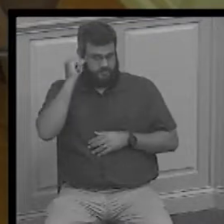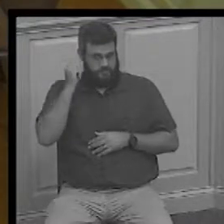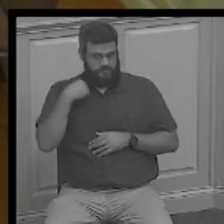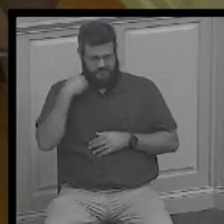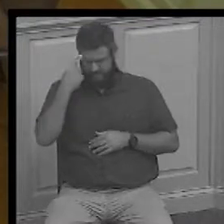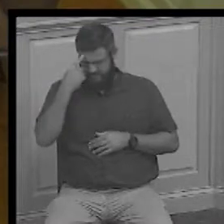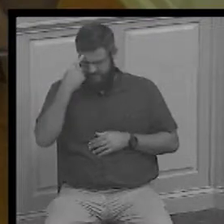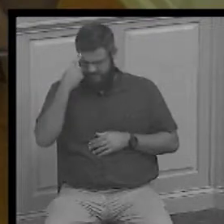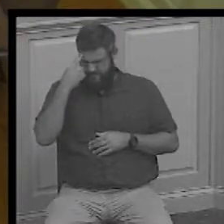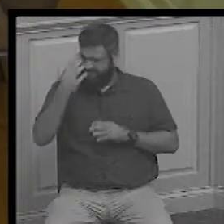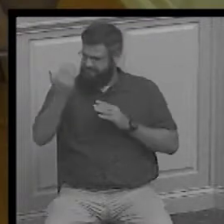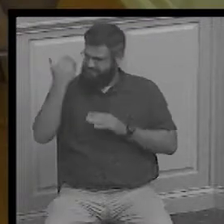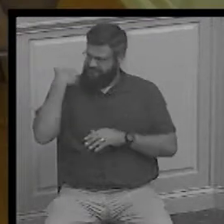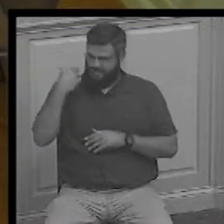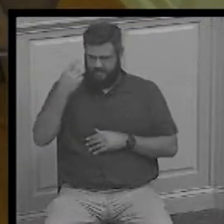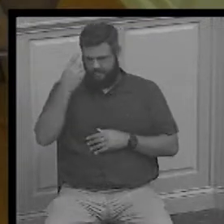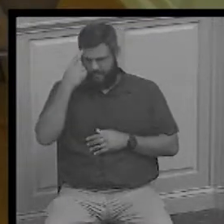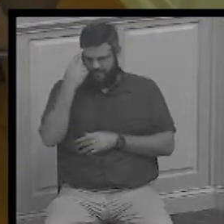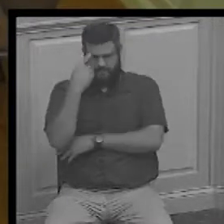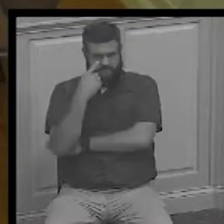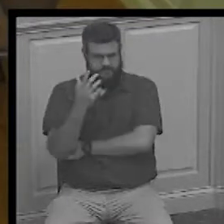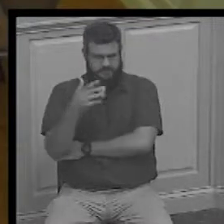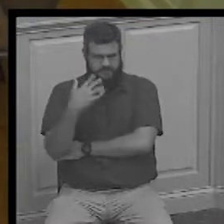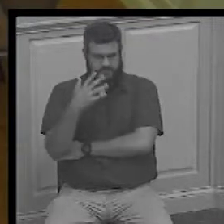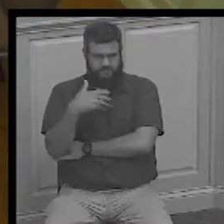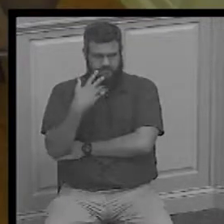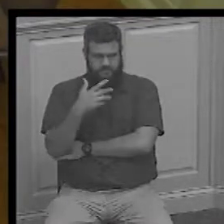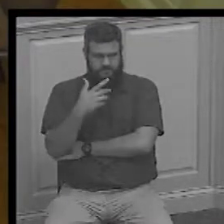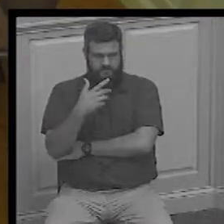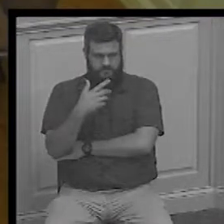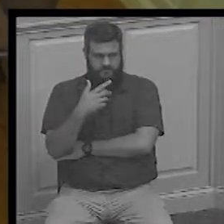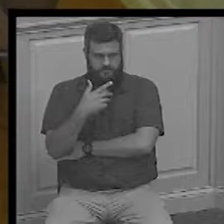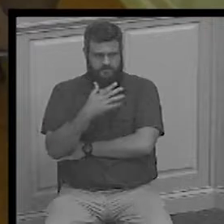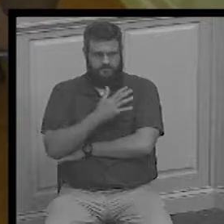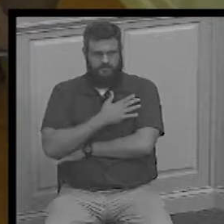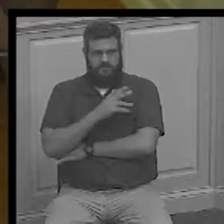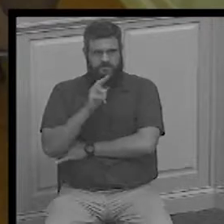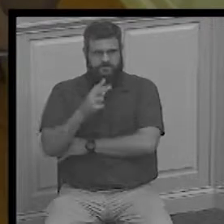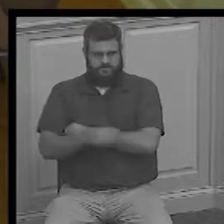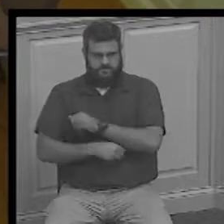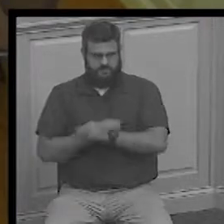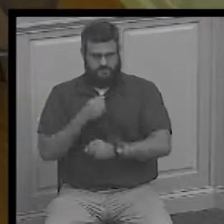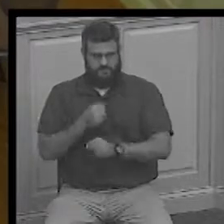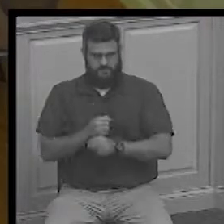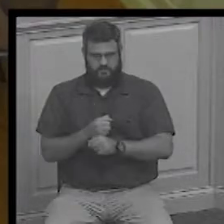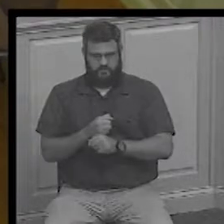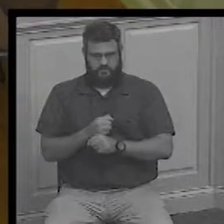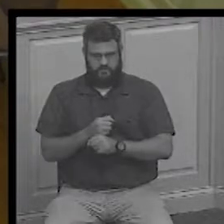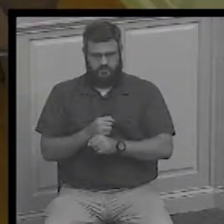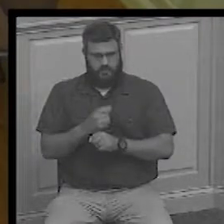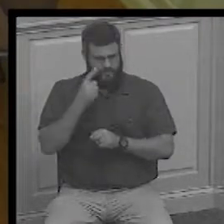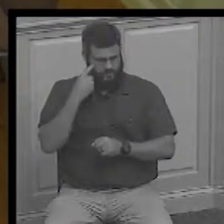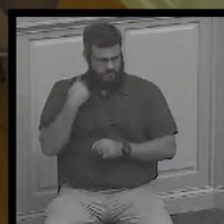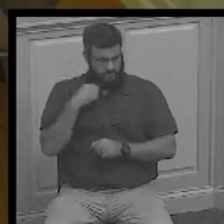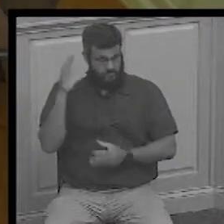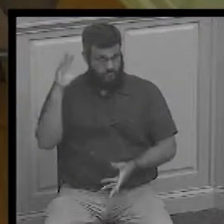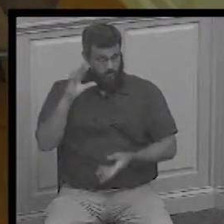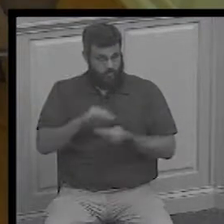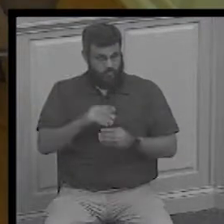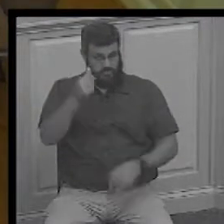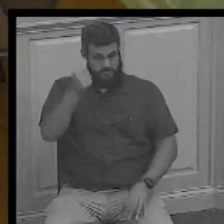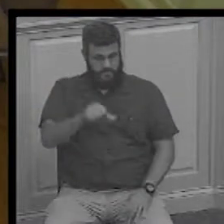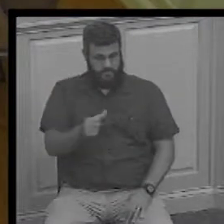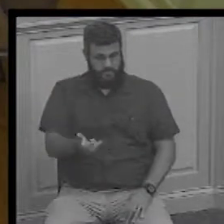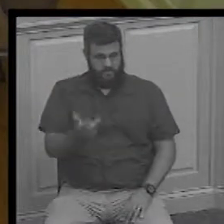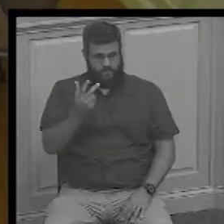thinking back. I think I'm almost to my second year, and we've only denied maybe 3